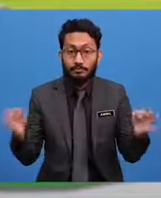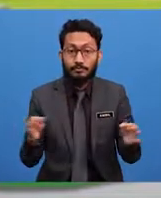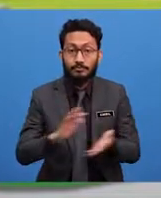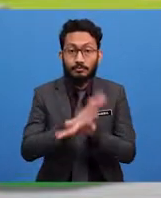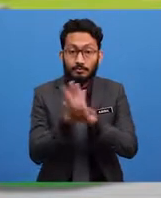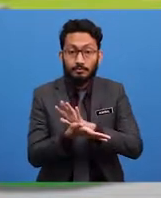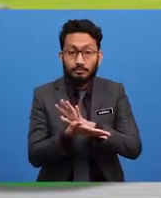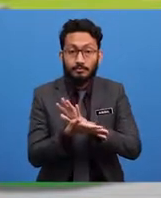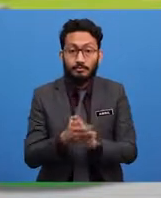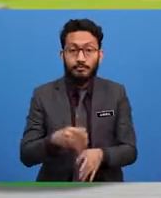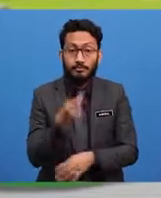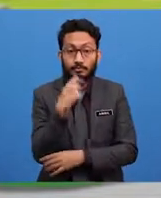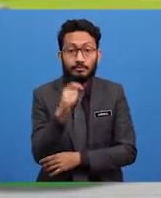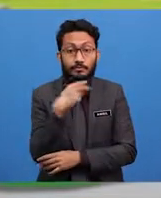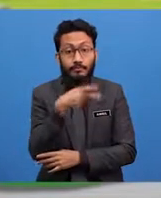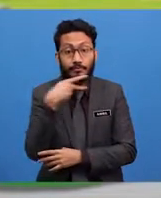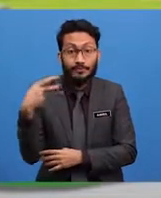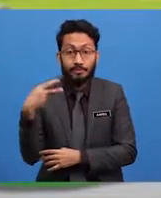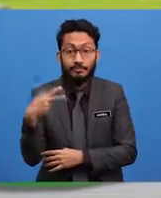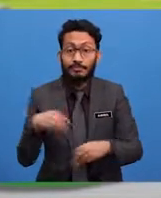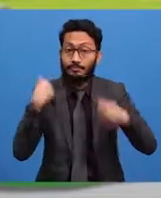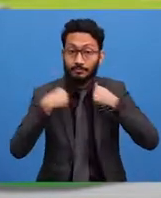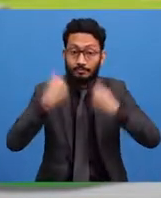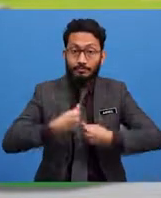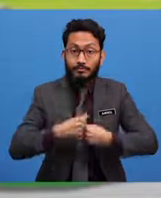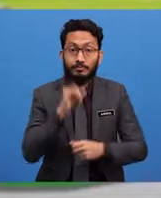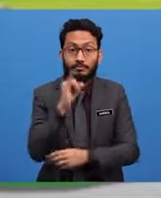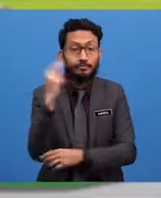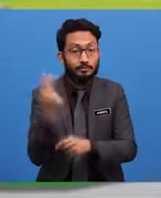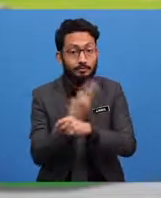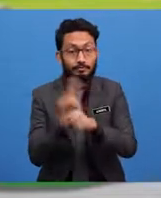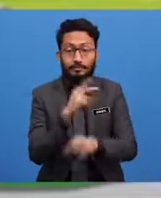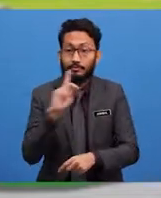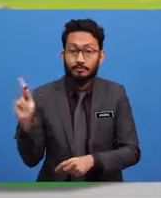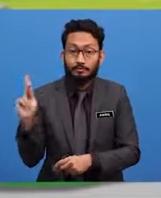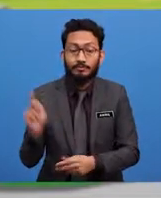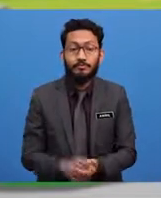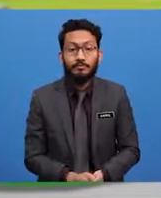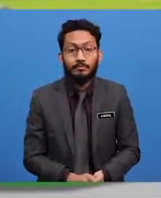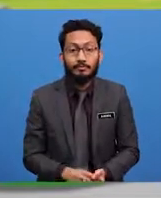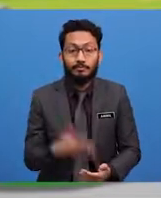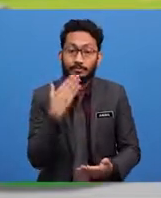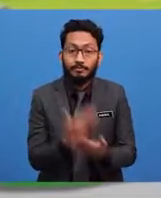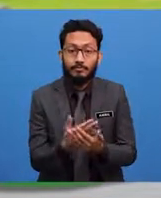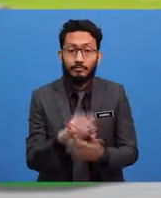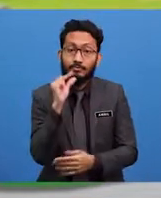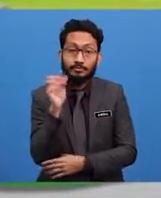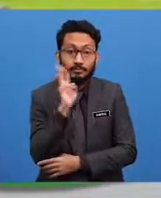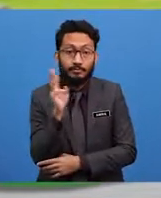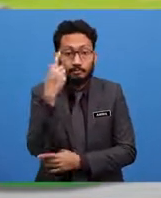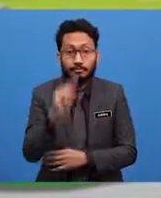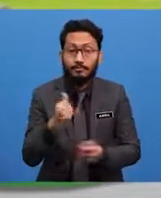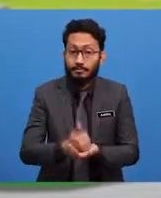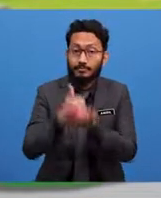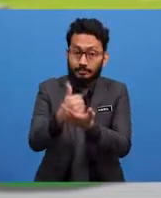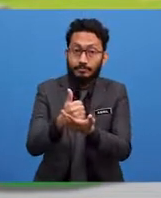Therefore, the verb wear is used. Well, thank you, Gram Whiz, for the help.